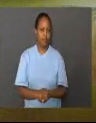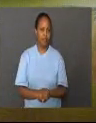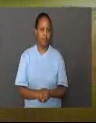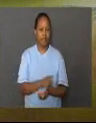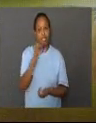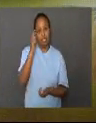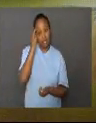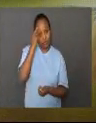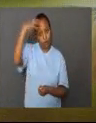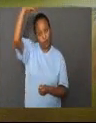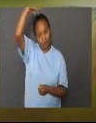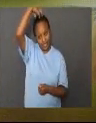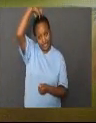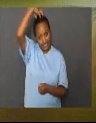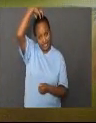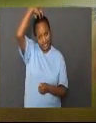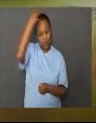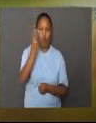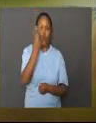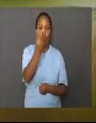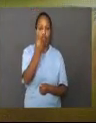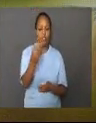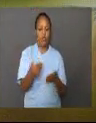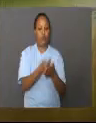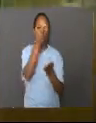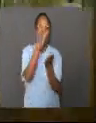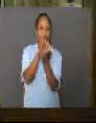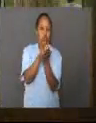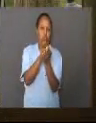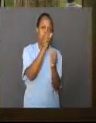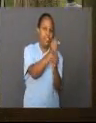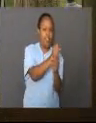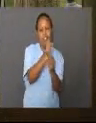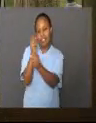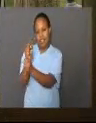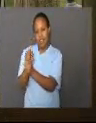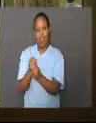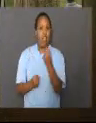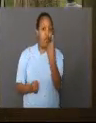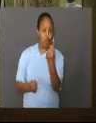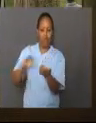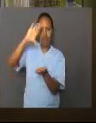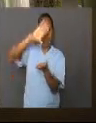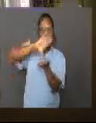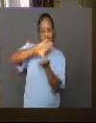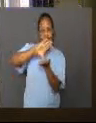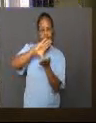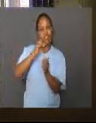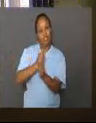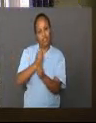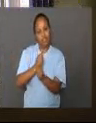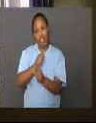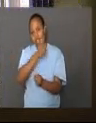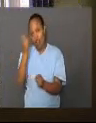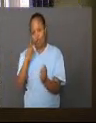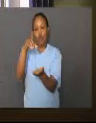Suppose the government is building two new schools, one in a rural area and one